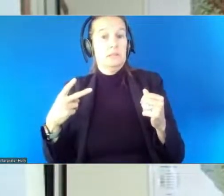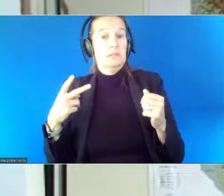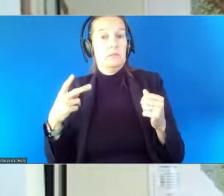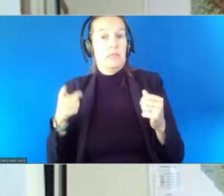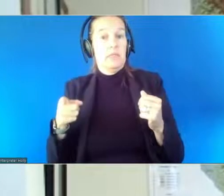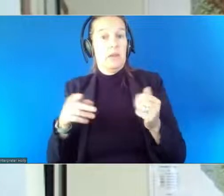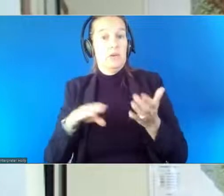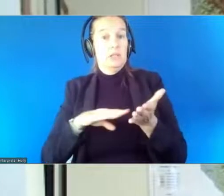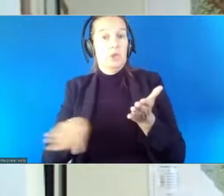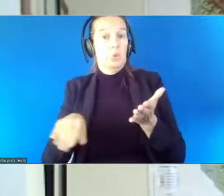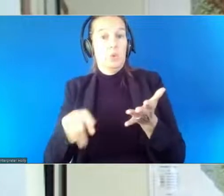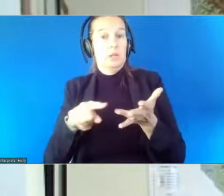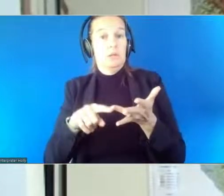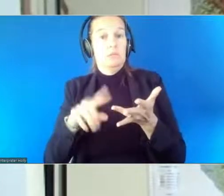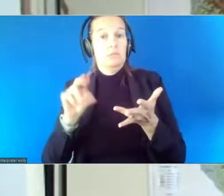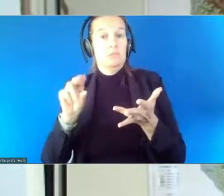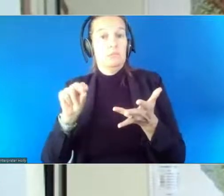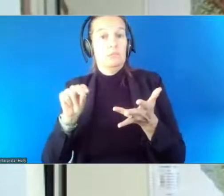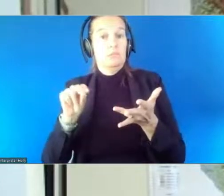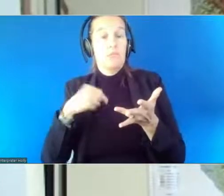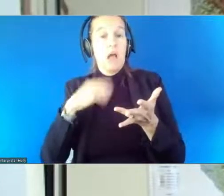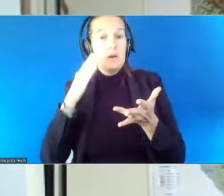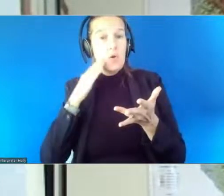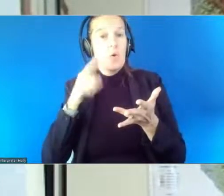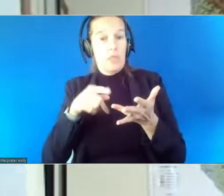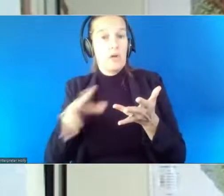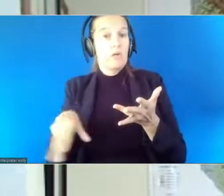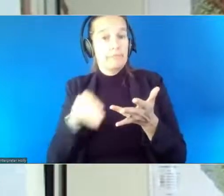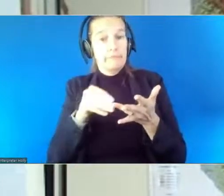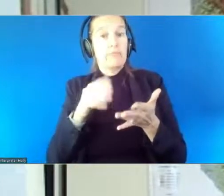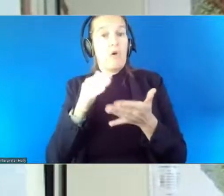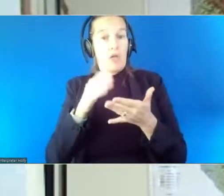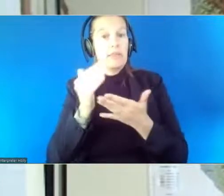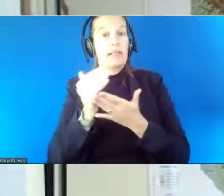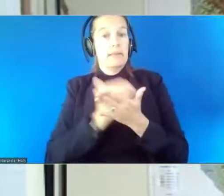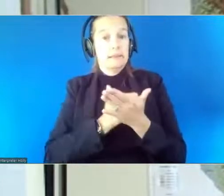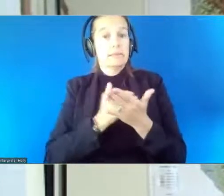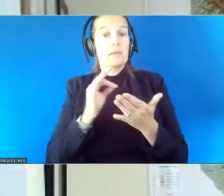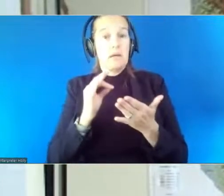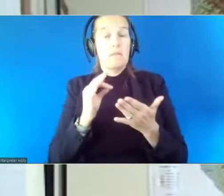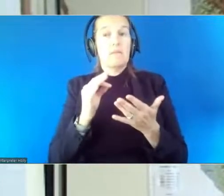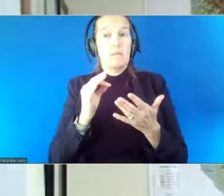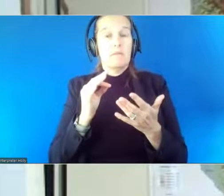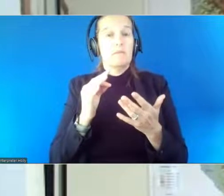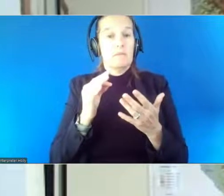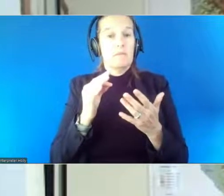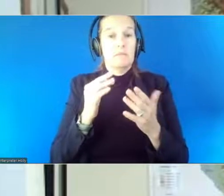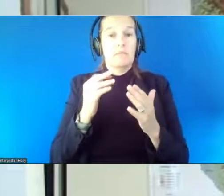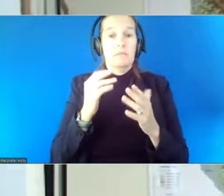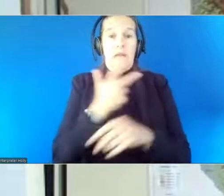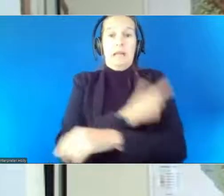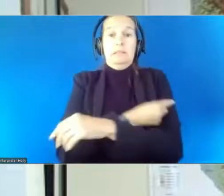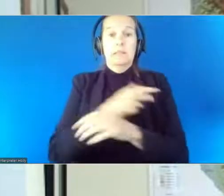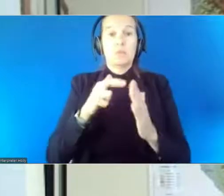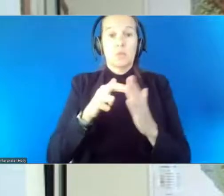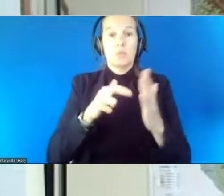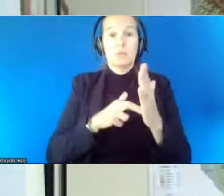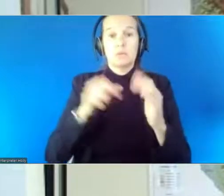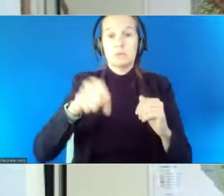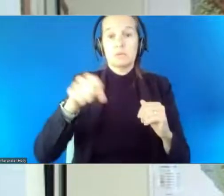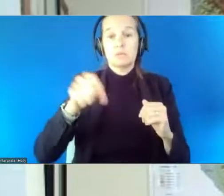excluded. I know that they're added to the vaccine, one of the vaccine rules. There